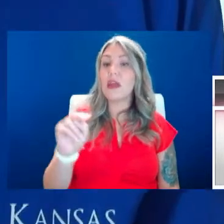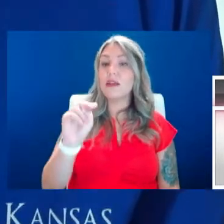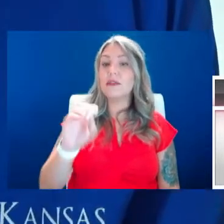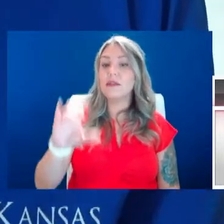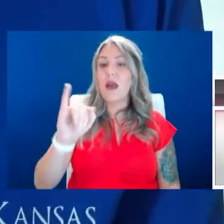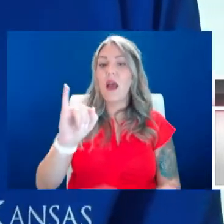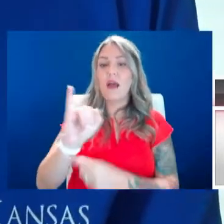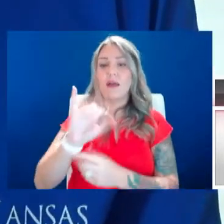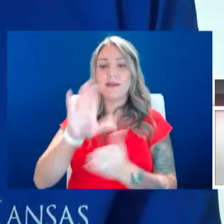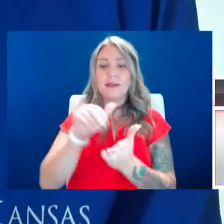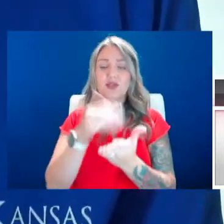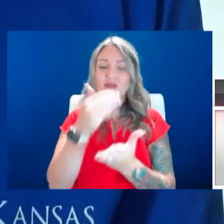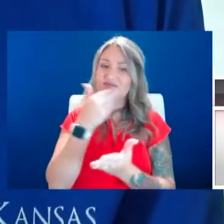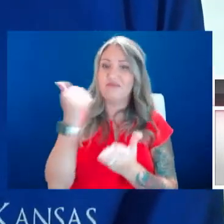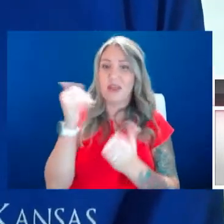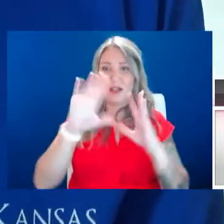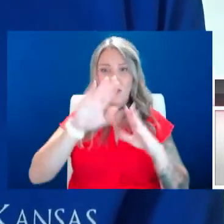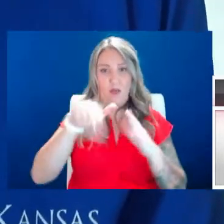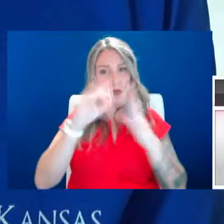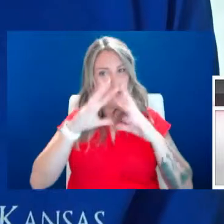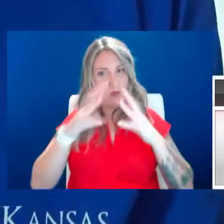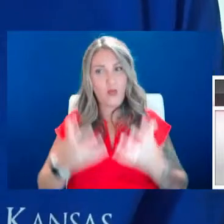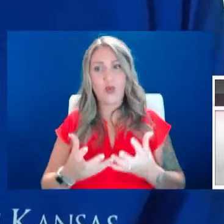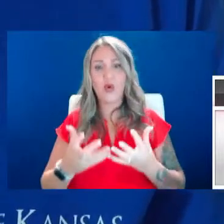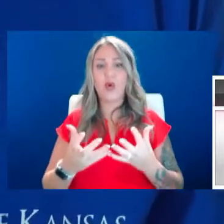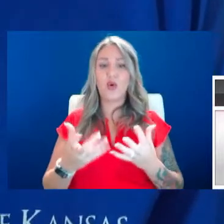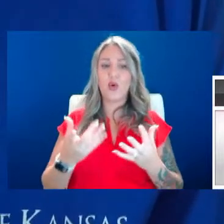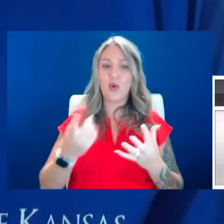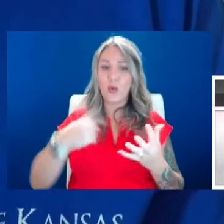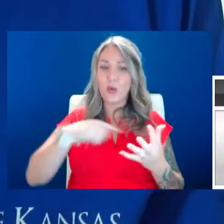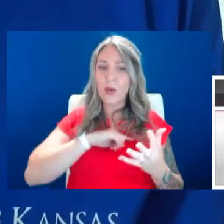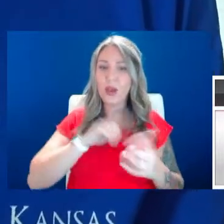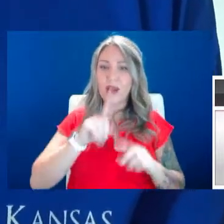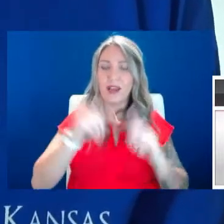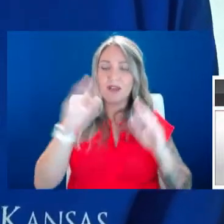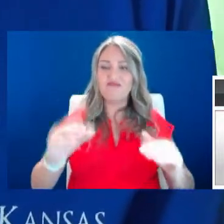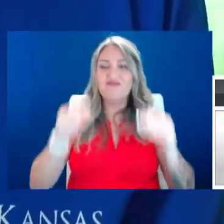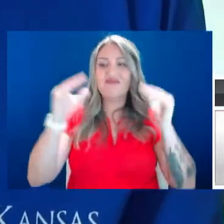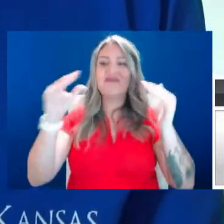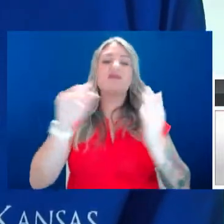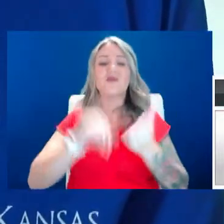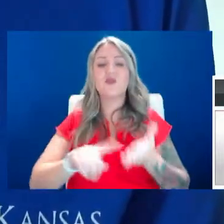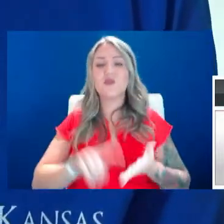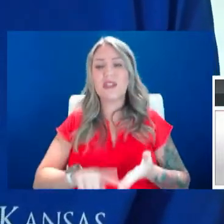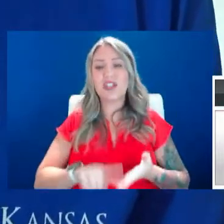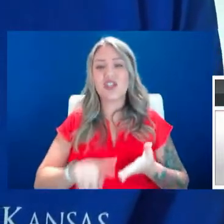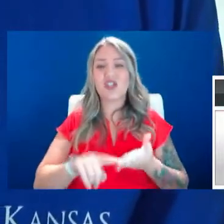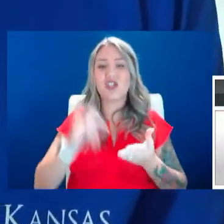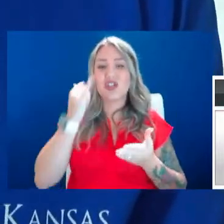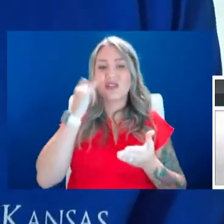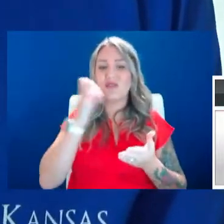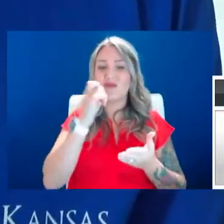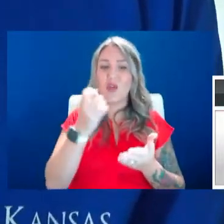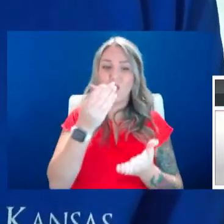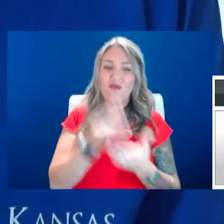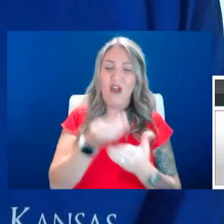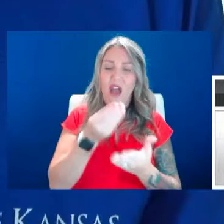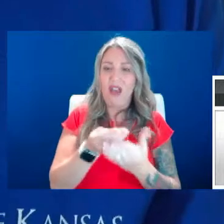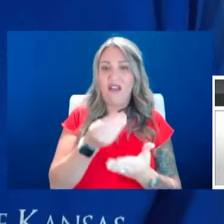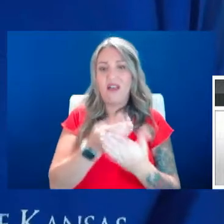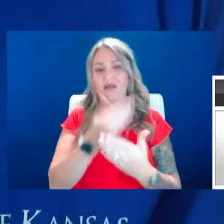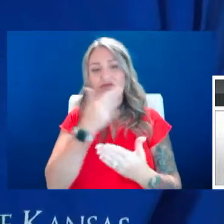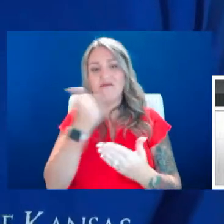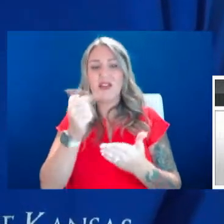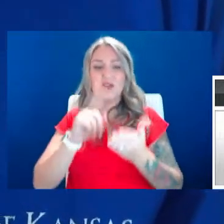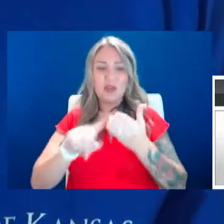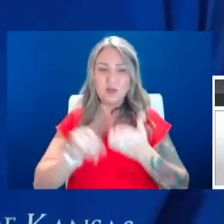best in the world, and we can't advance research if we don't fund the best research. So we need